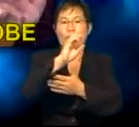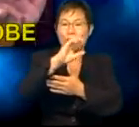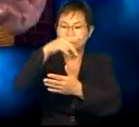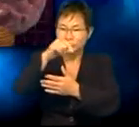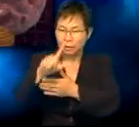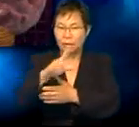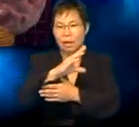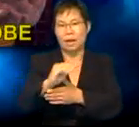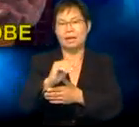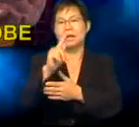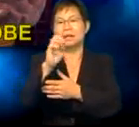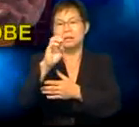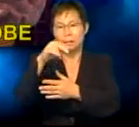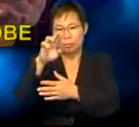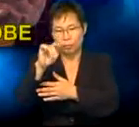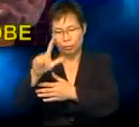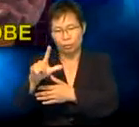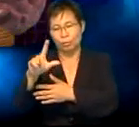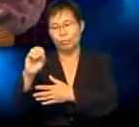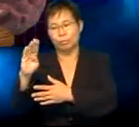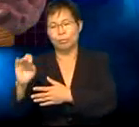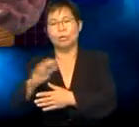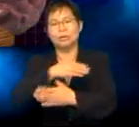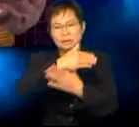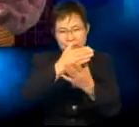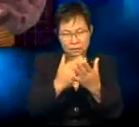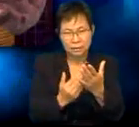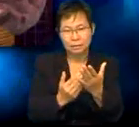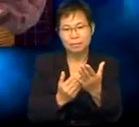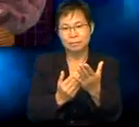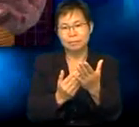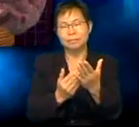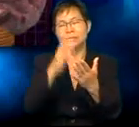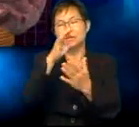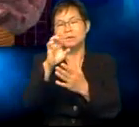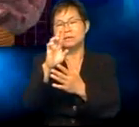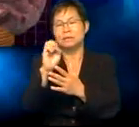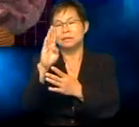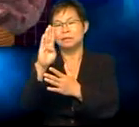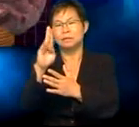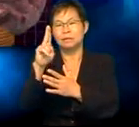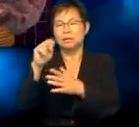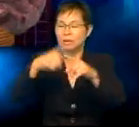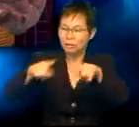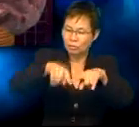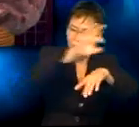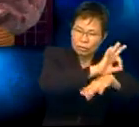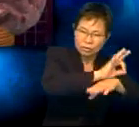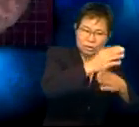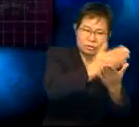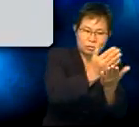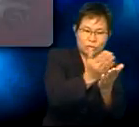lobe, and the temporal lobe. Some of the grooves on the cerebrum surface mark out different functional